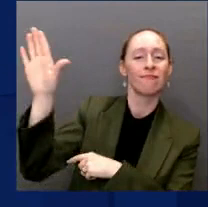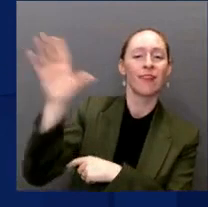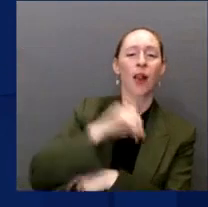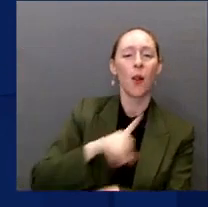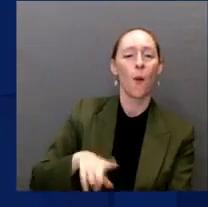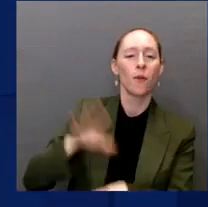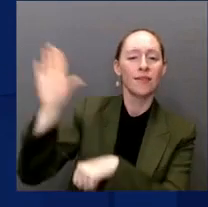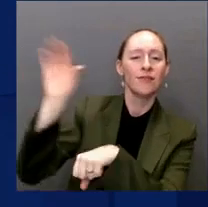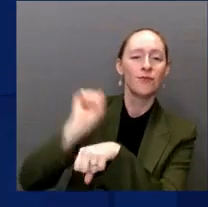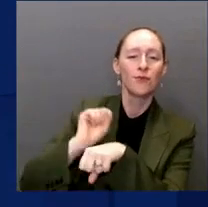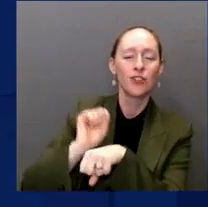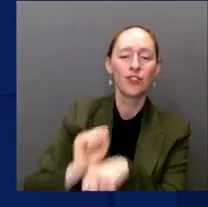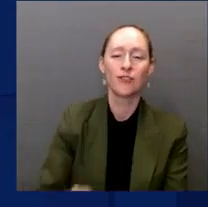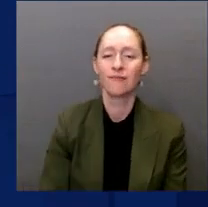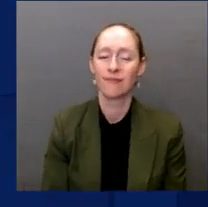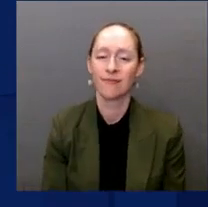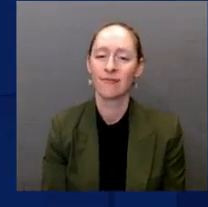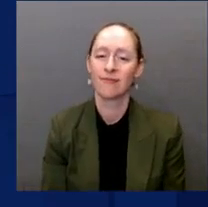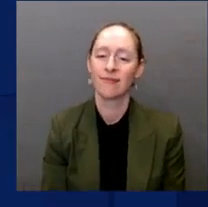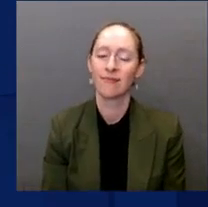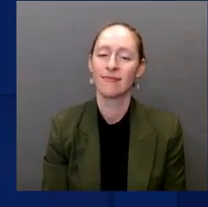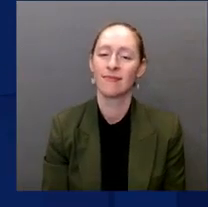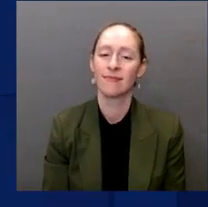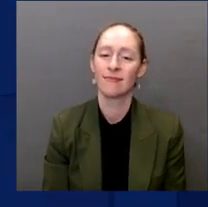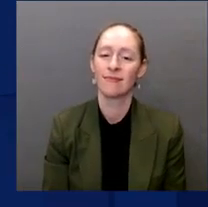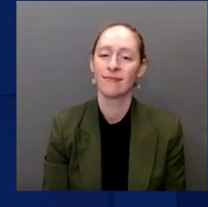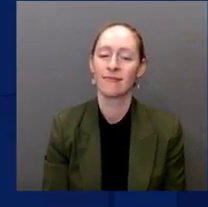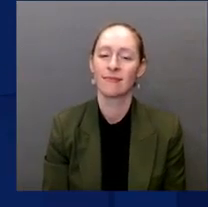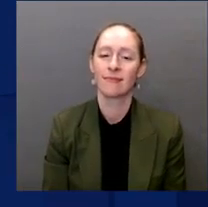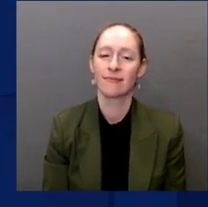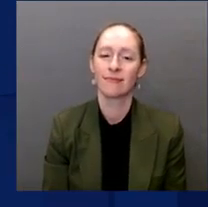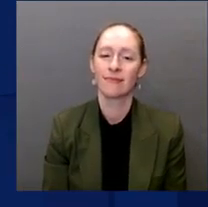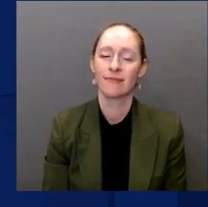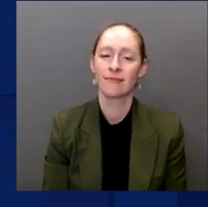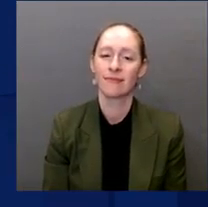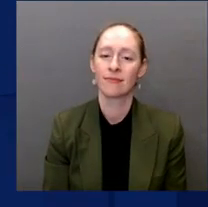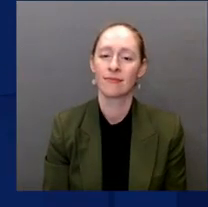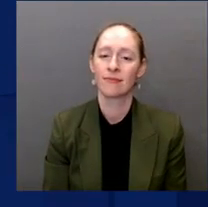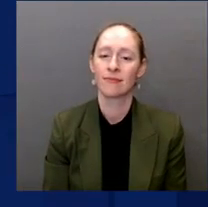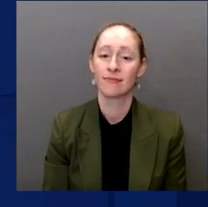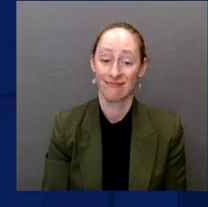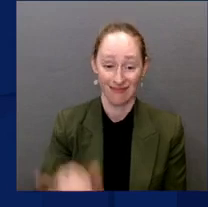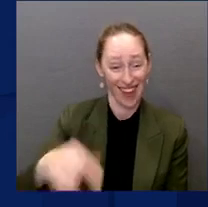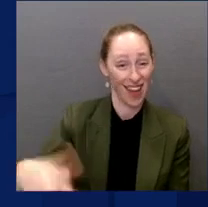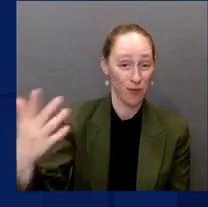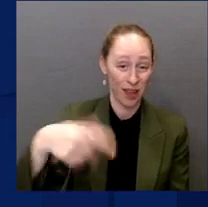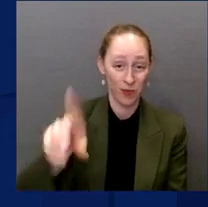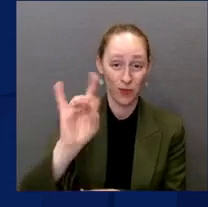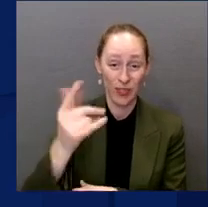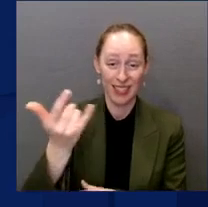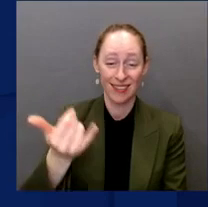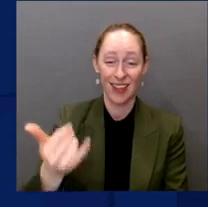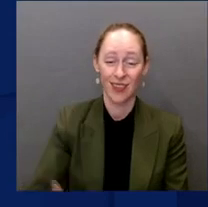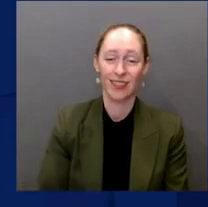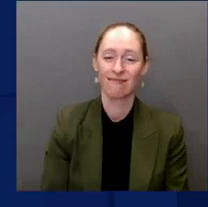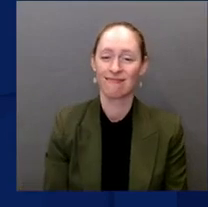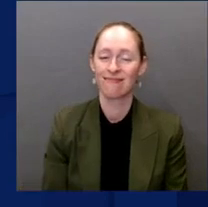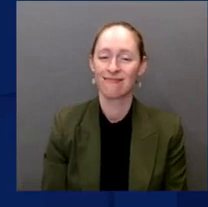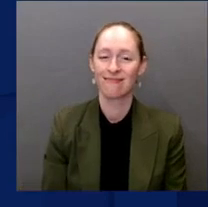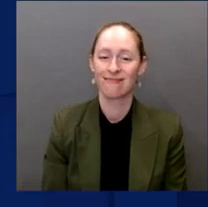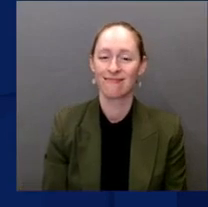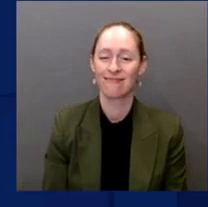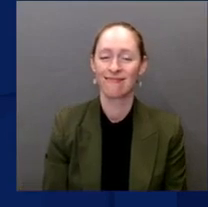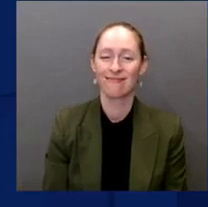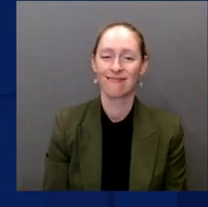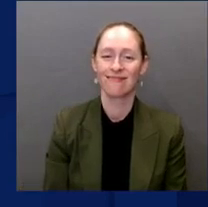don't think that we have for a while. And again, science changes things. And people are